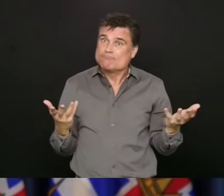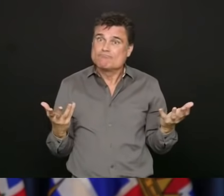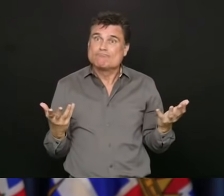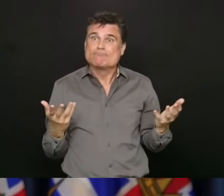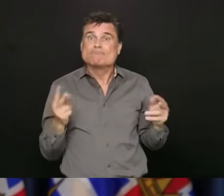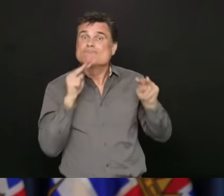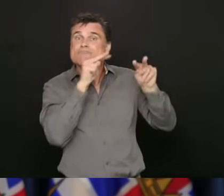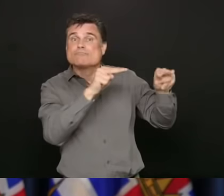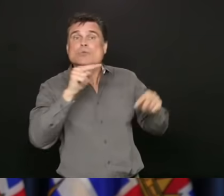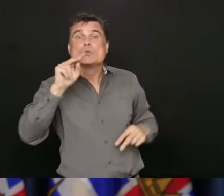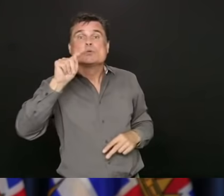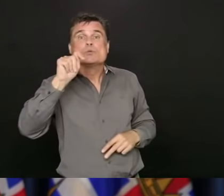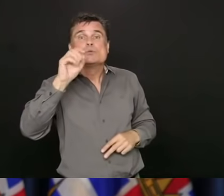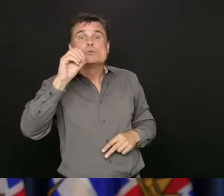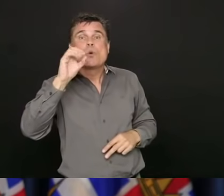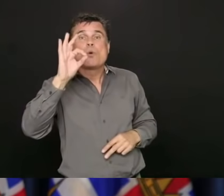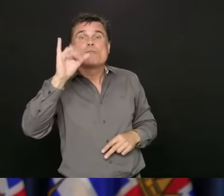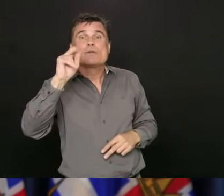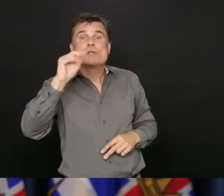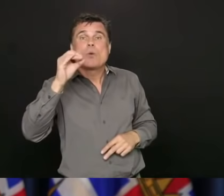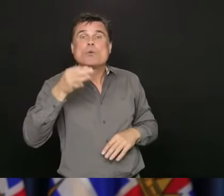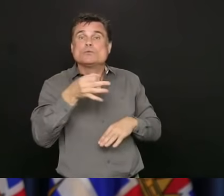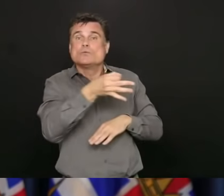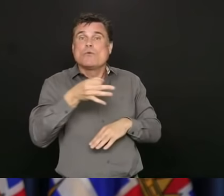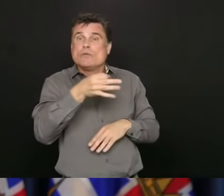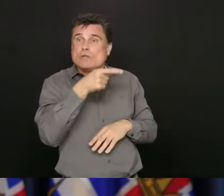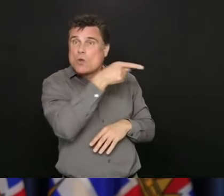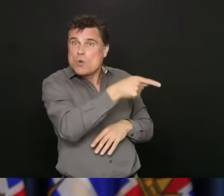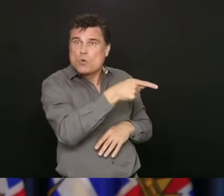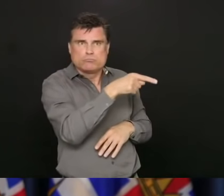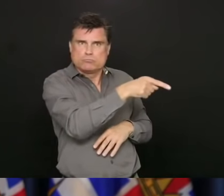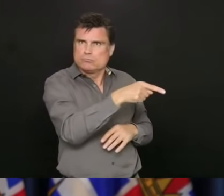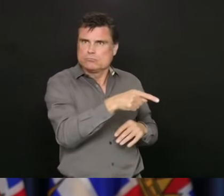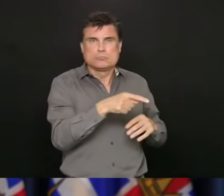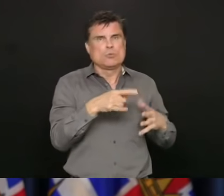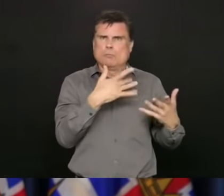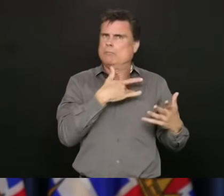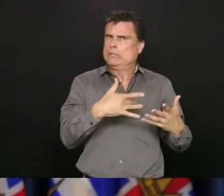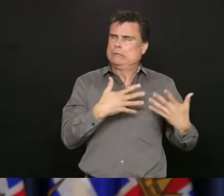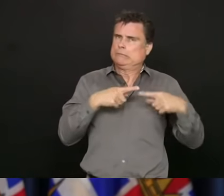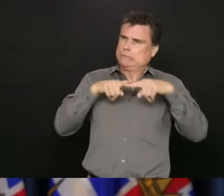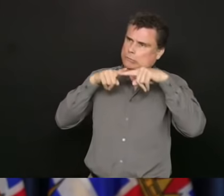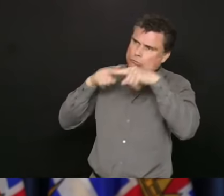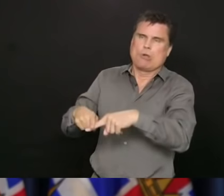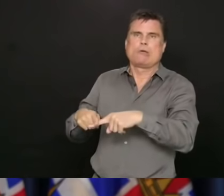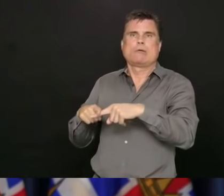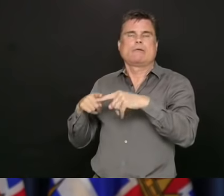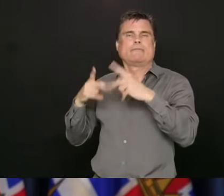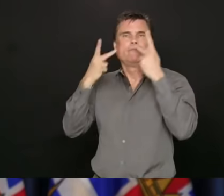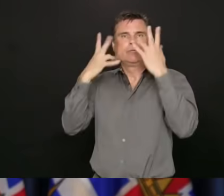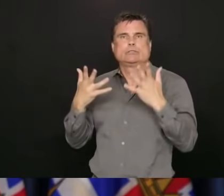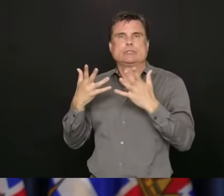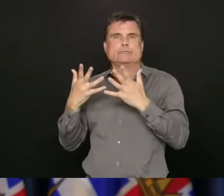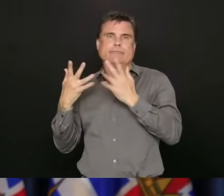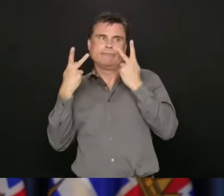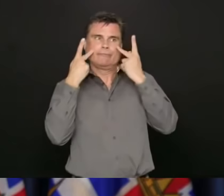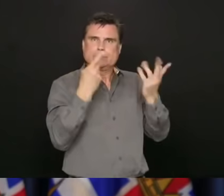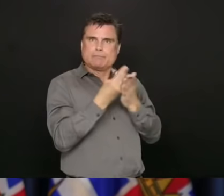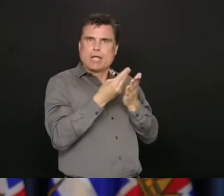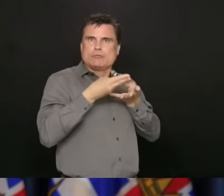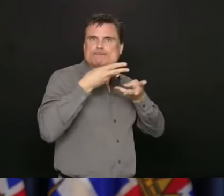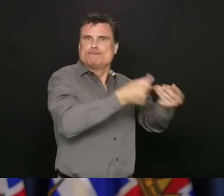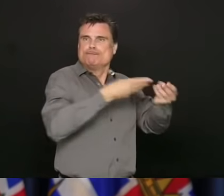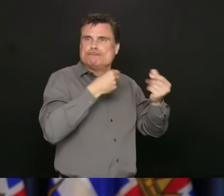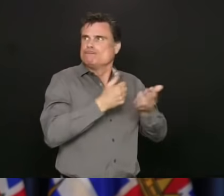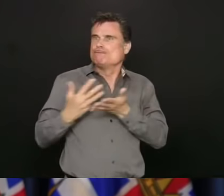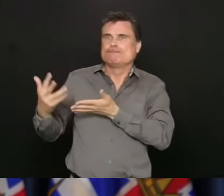bring the pandemic to their territory and to their community, and they don't want to see that. We need, as a society, to come to